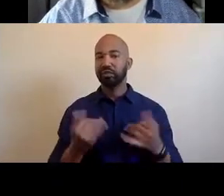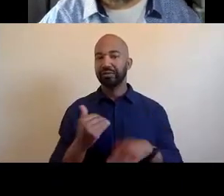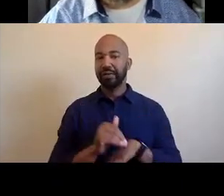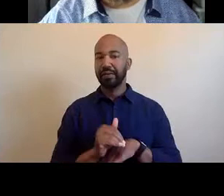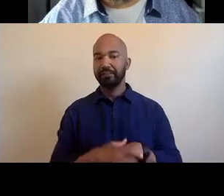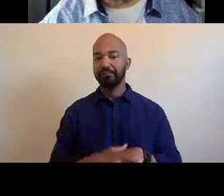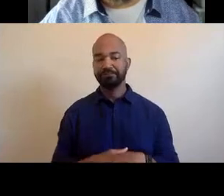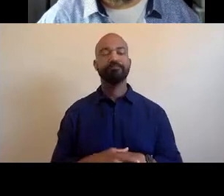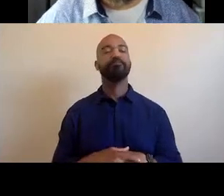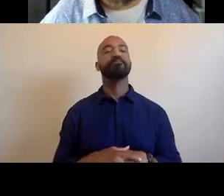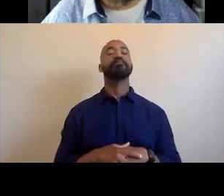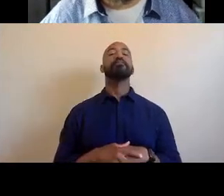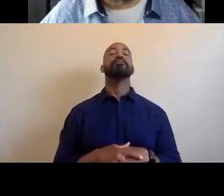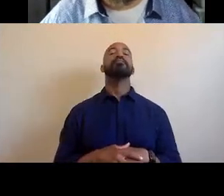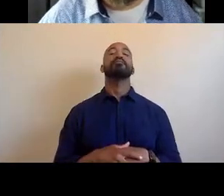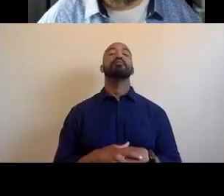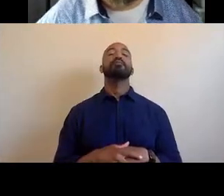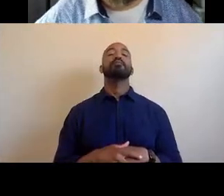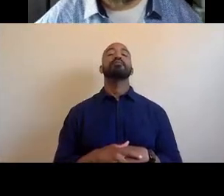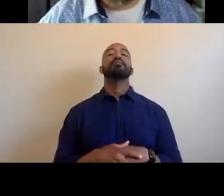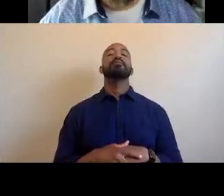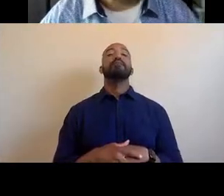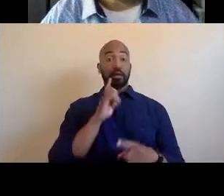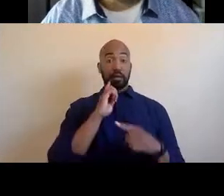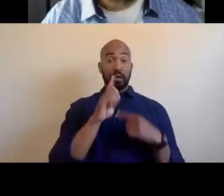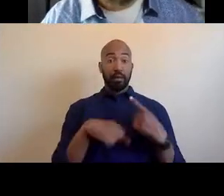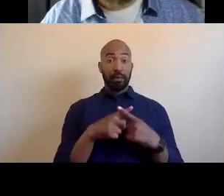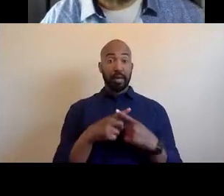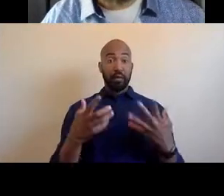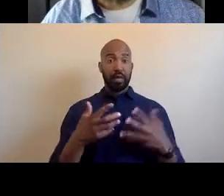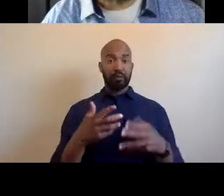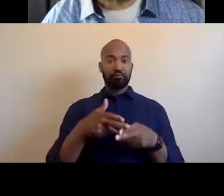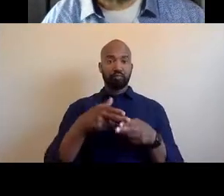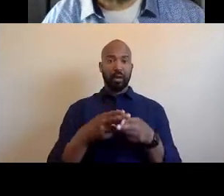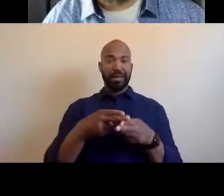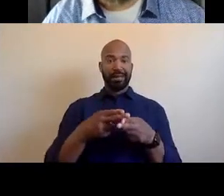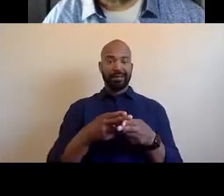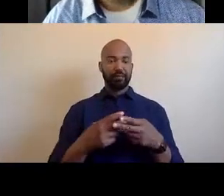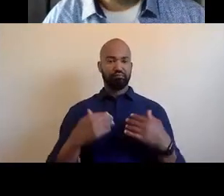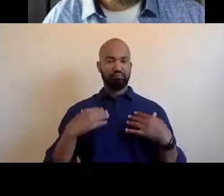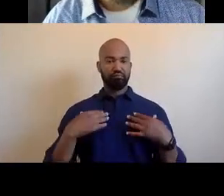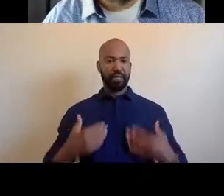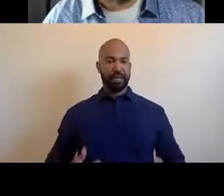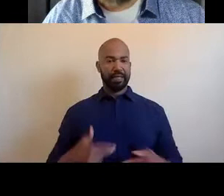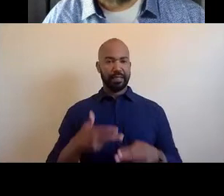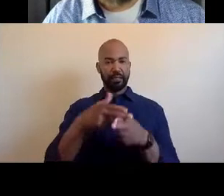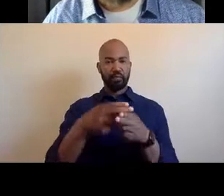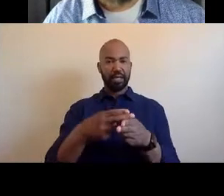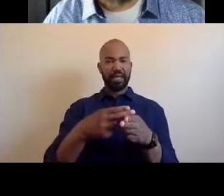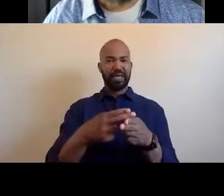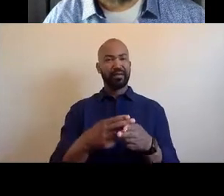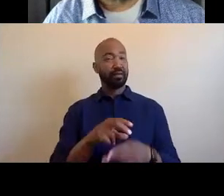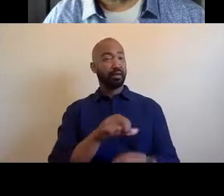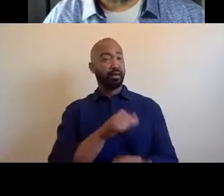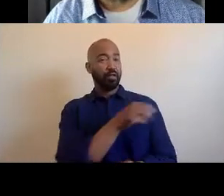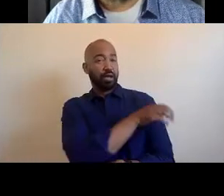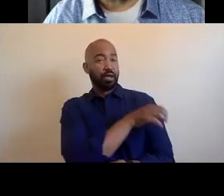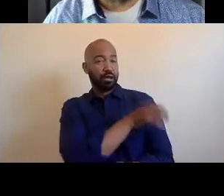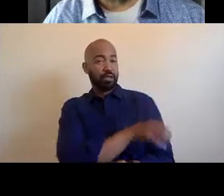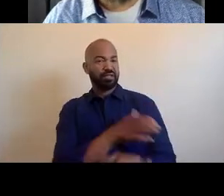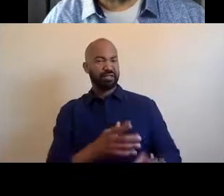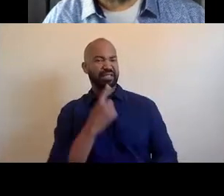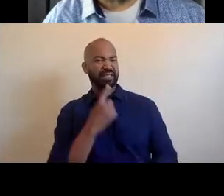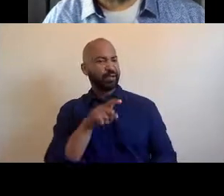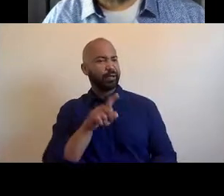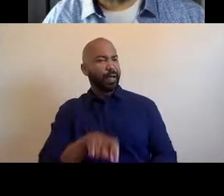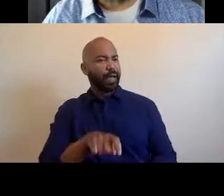then when we talk about weight, and I mean, I've heard other clinicians say to patients, you have to lose weight. You have to lose weight.